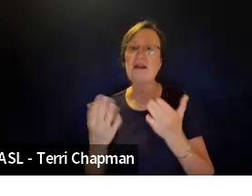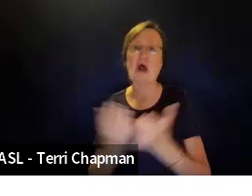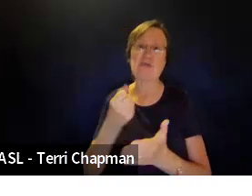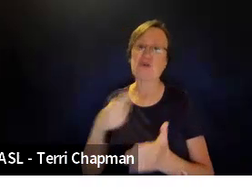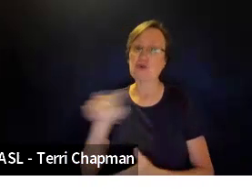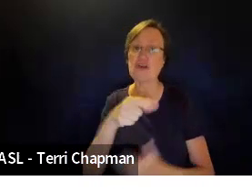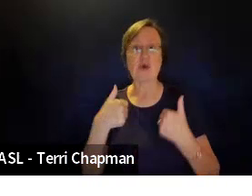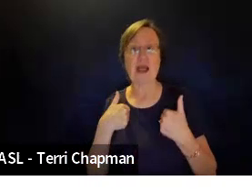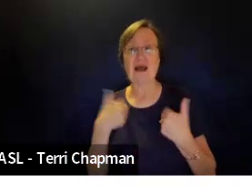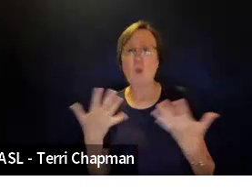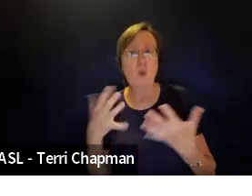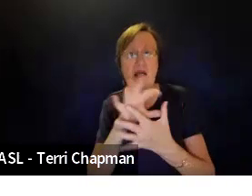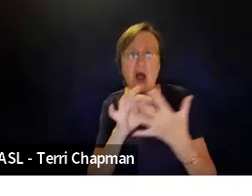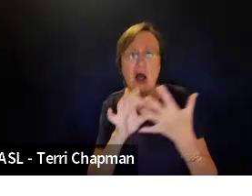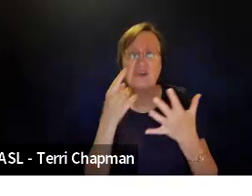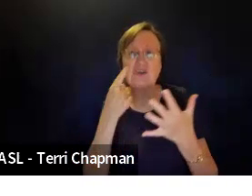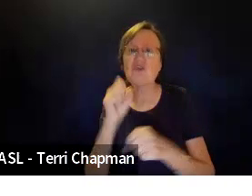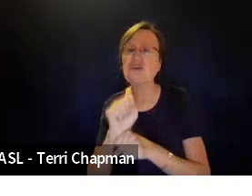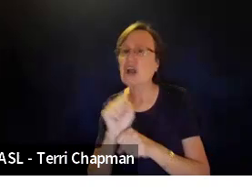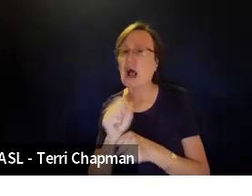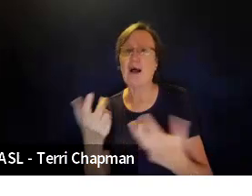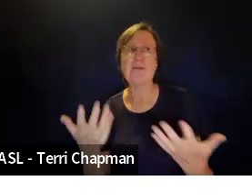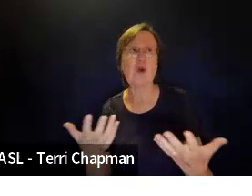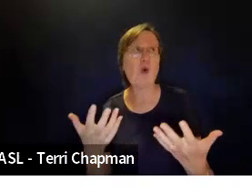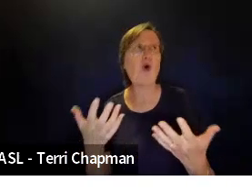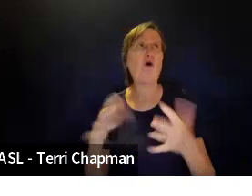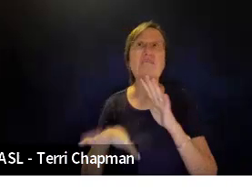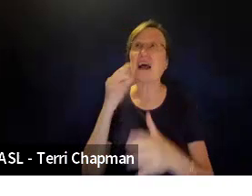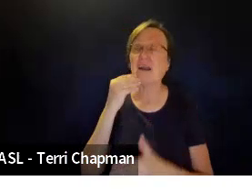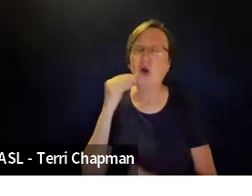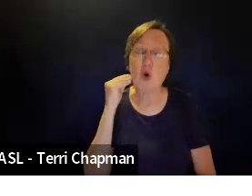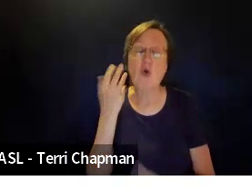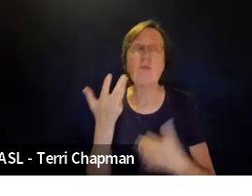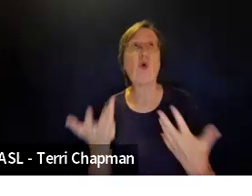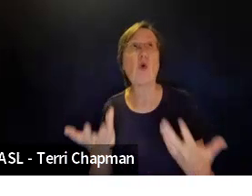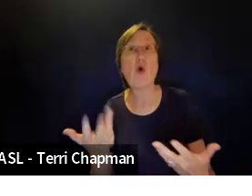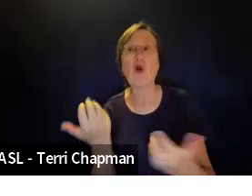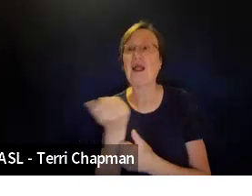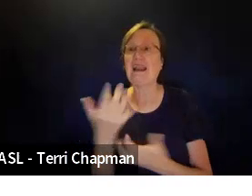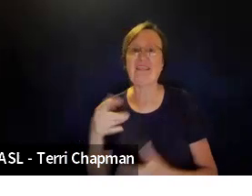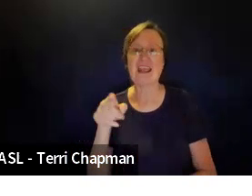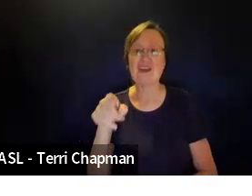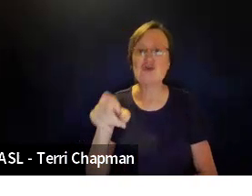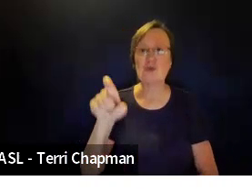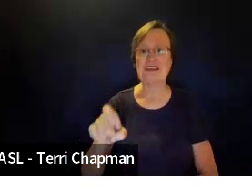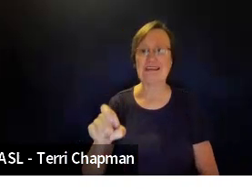options you have when it comes to getting a job or finding a home, anything where you would need